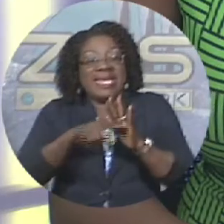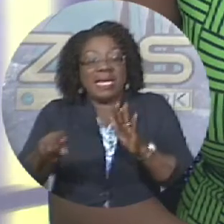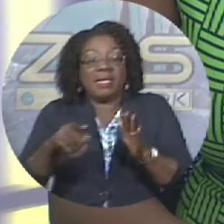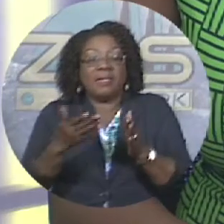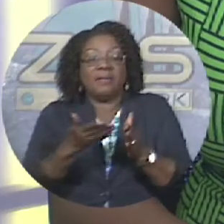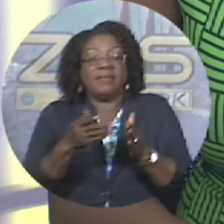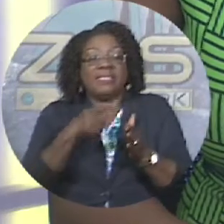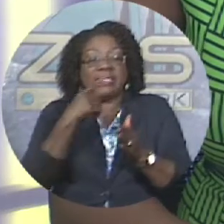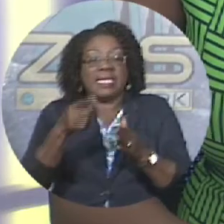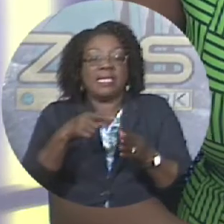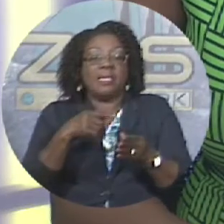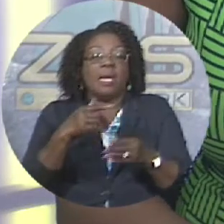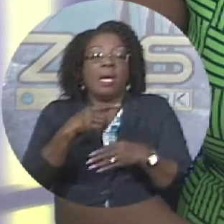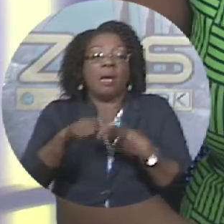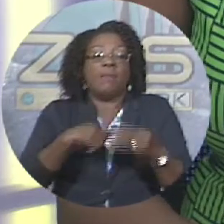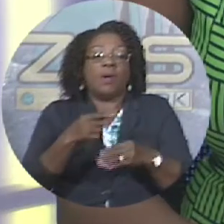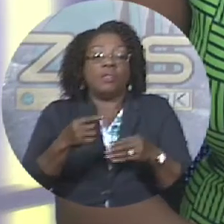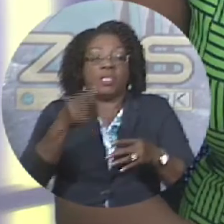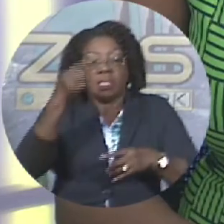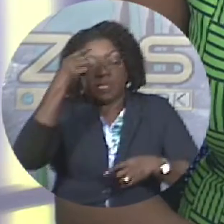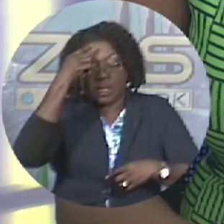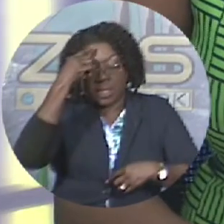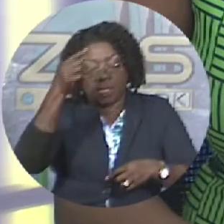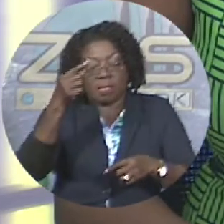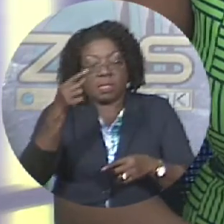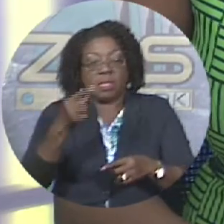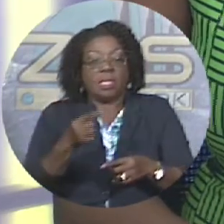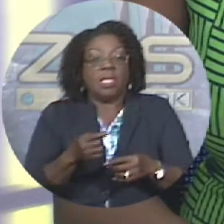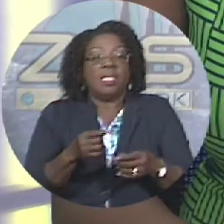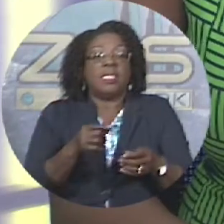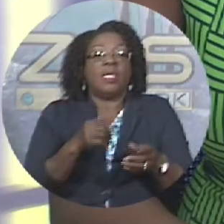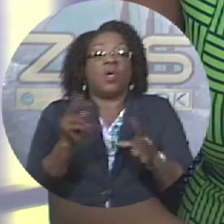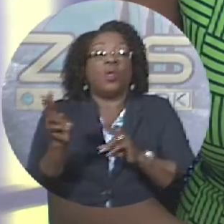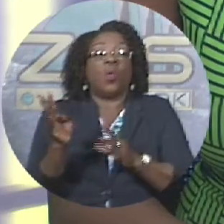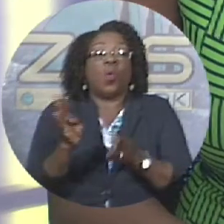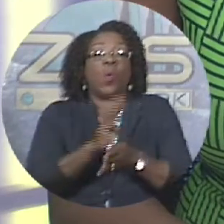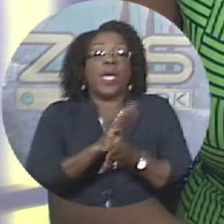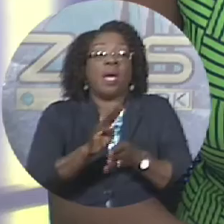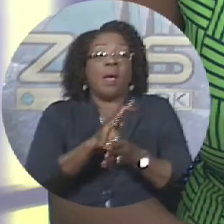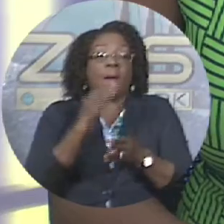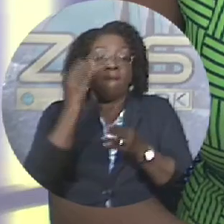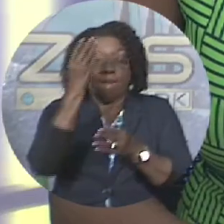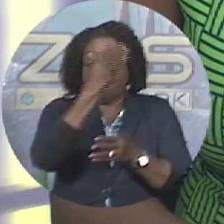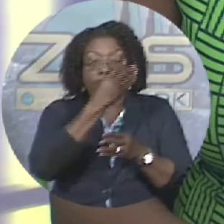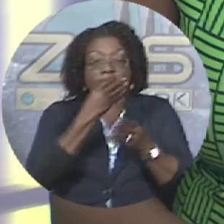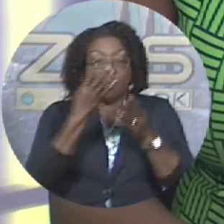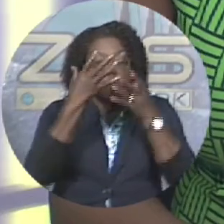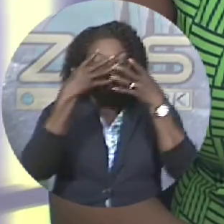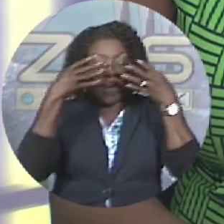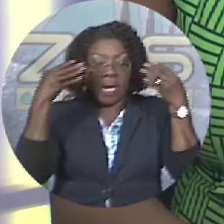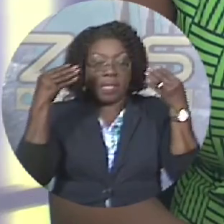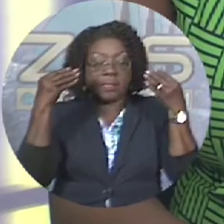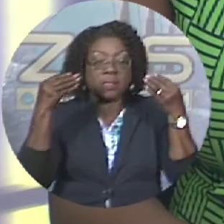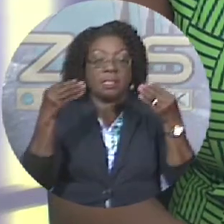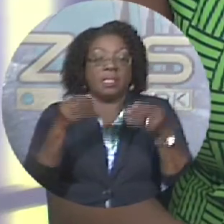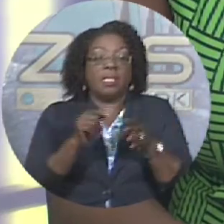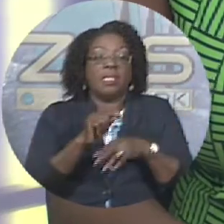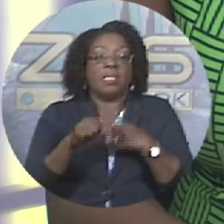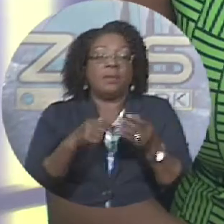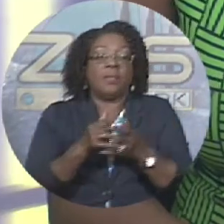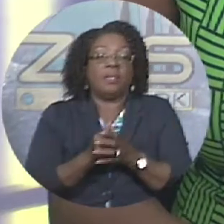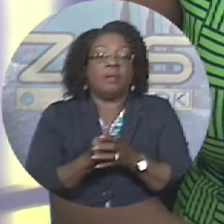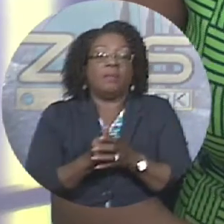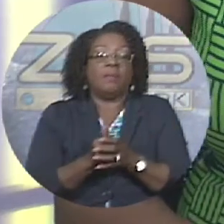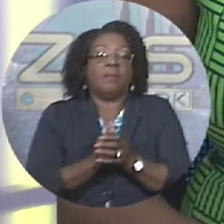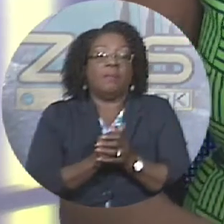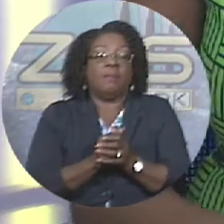play on the theme Behind the Mask, donning custom-designed masquerade masks. Inga Boleg of John Bull has been affiliated with the ball